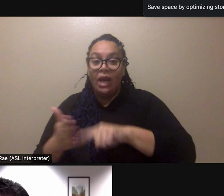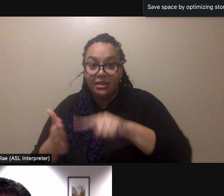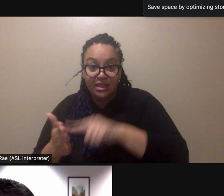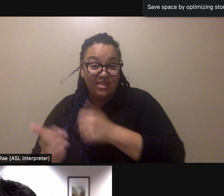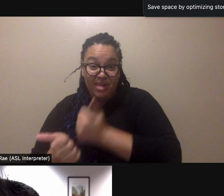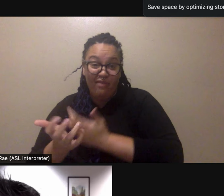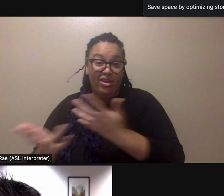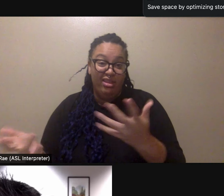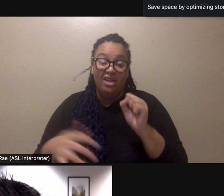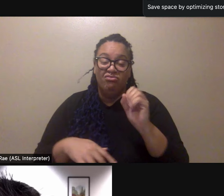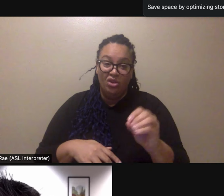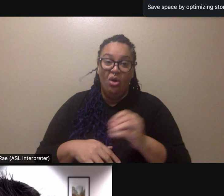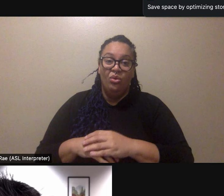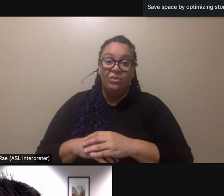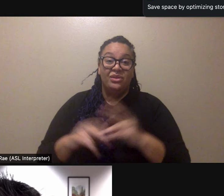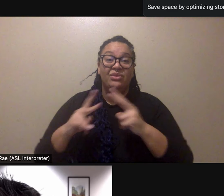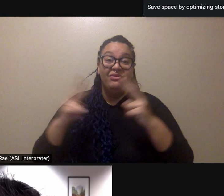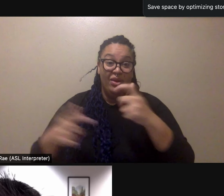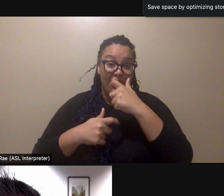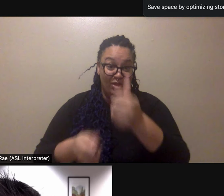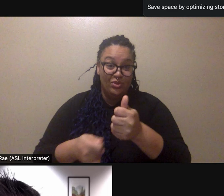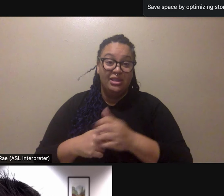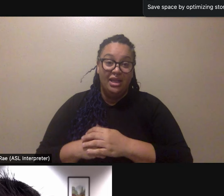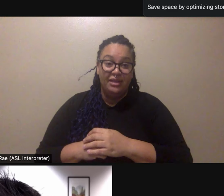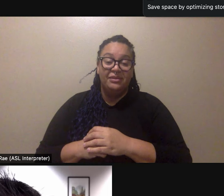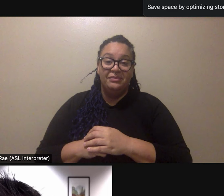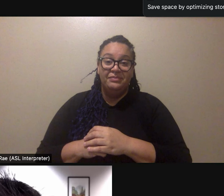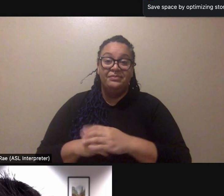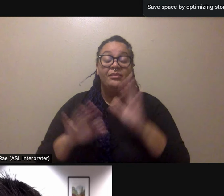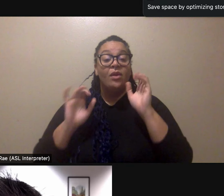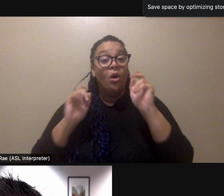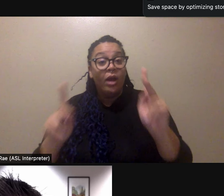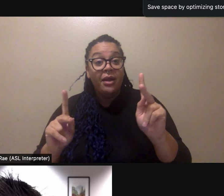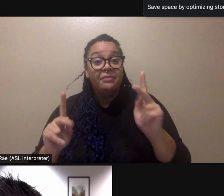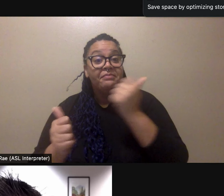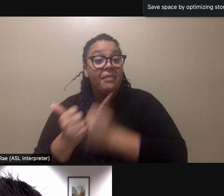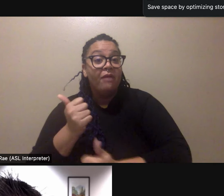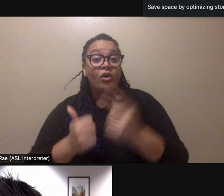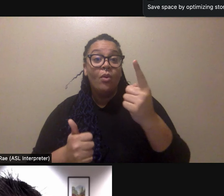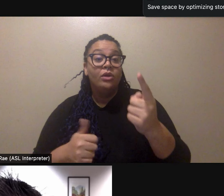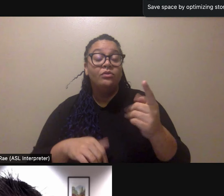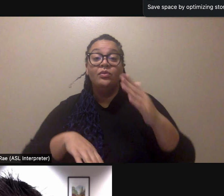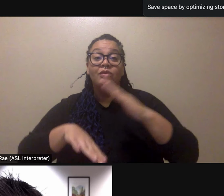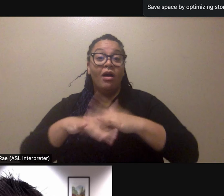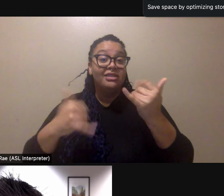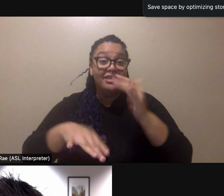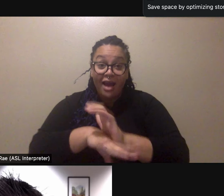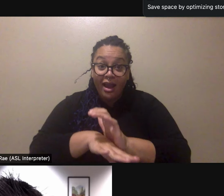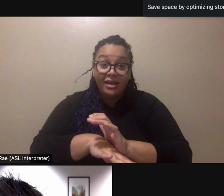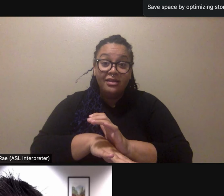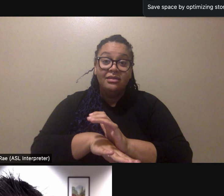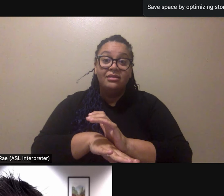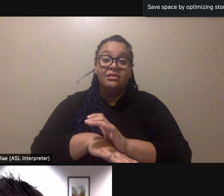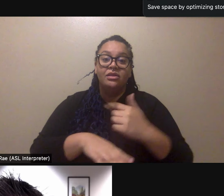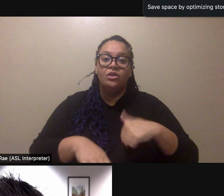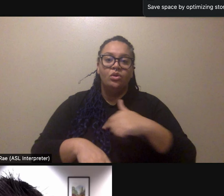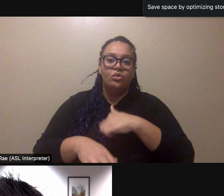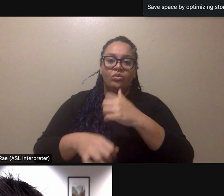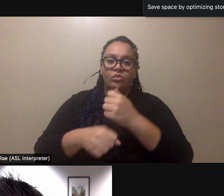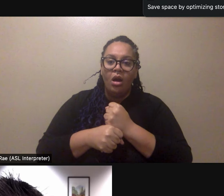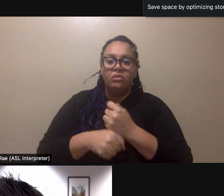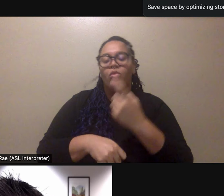So super interesting. Okay. So everybody who was on the call tonight, let's see, we did get one